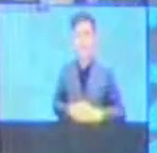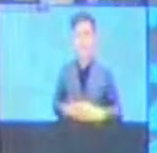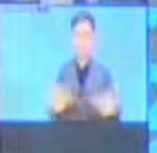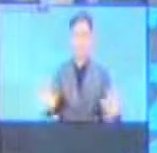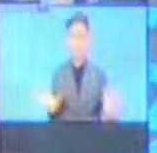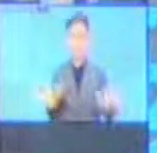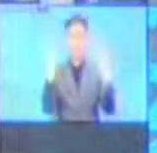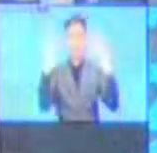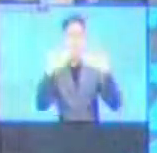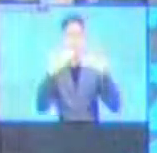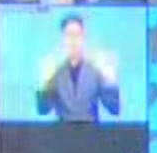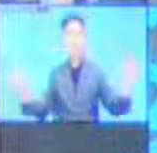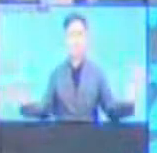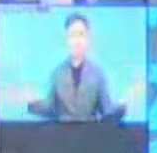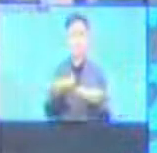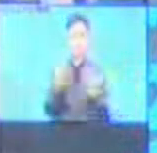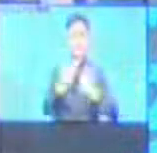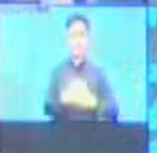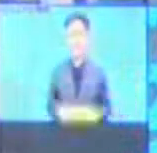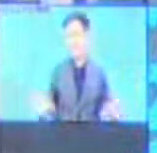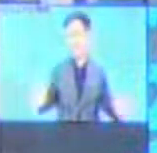coming. Thank you.